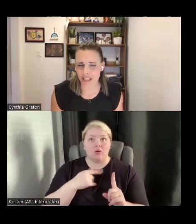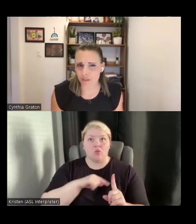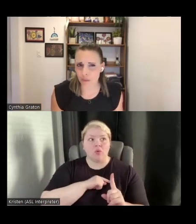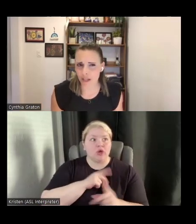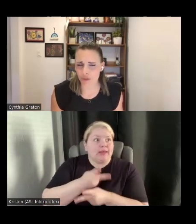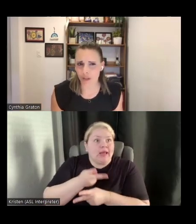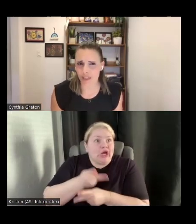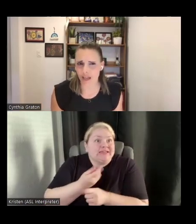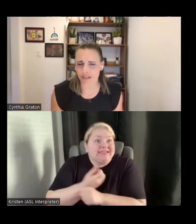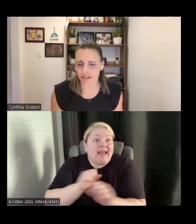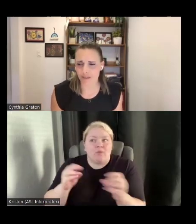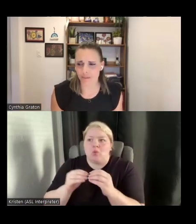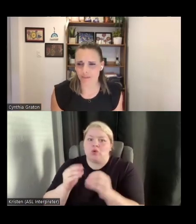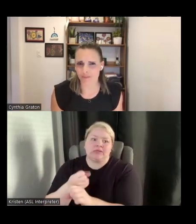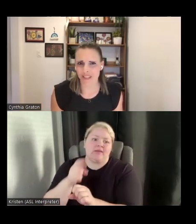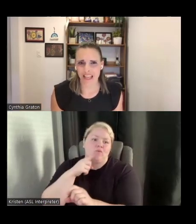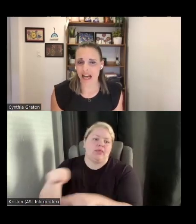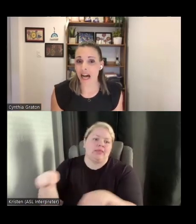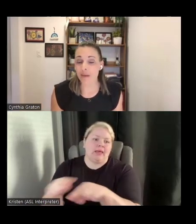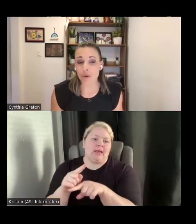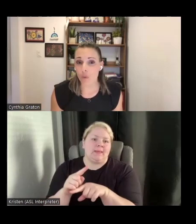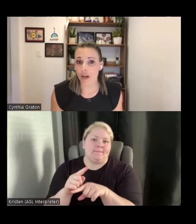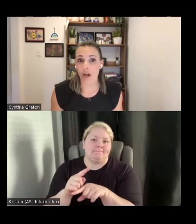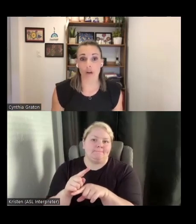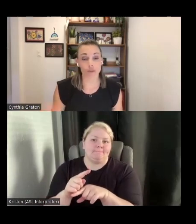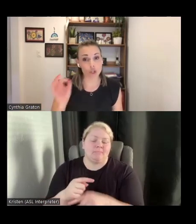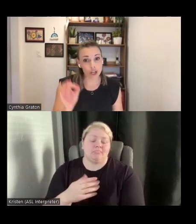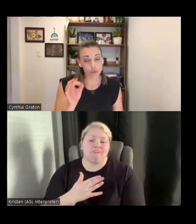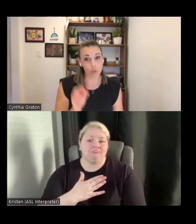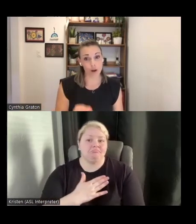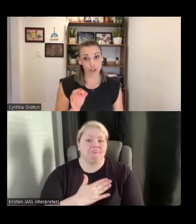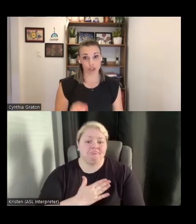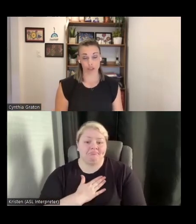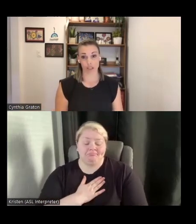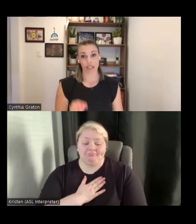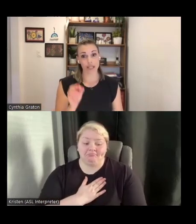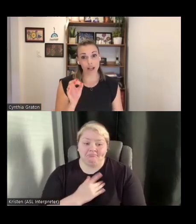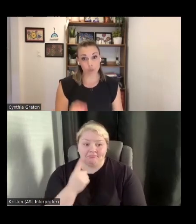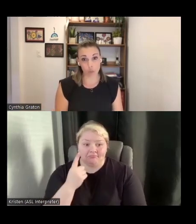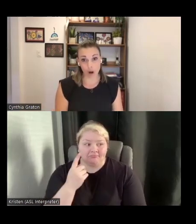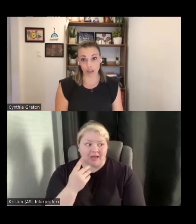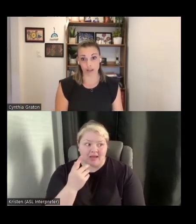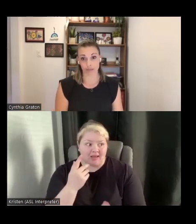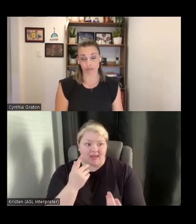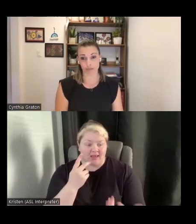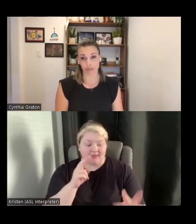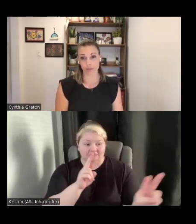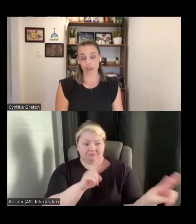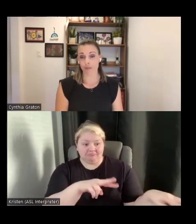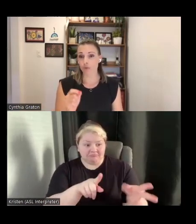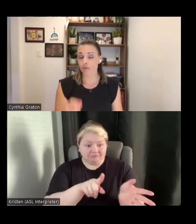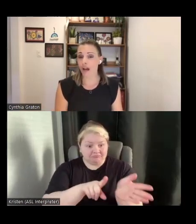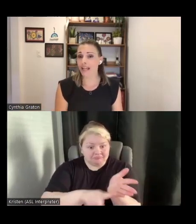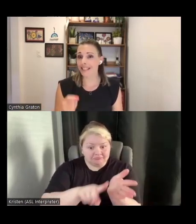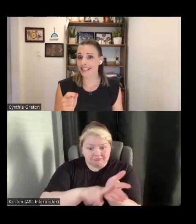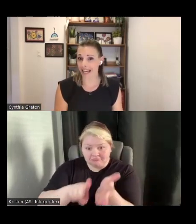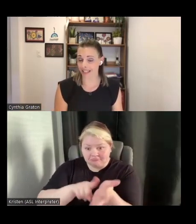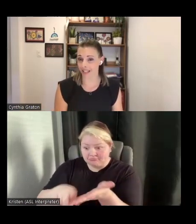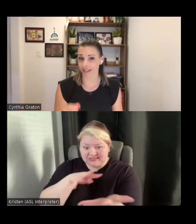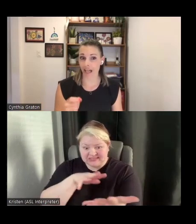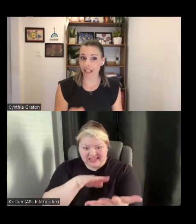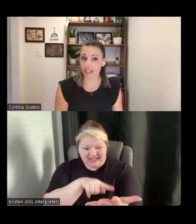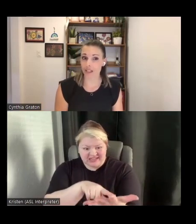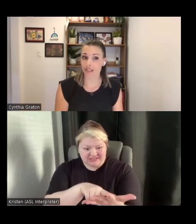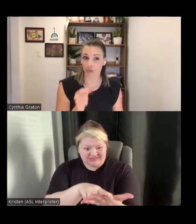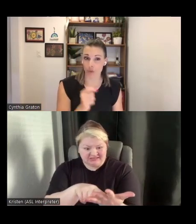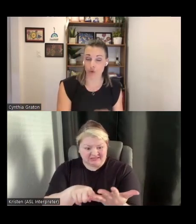caregivers safer by doing that, I'm aware of not one study, not one, providing